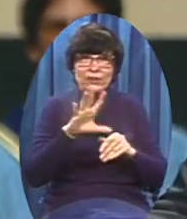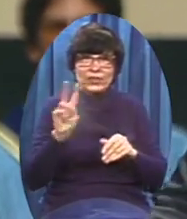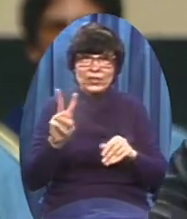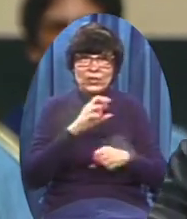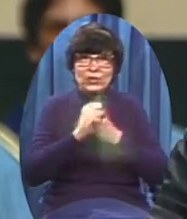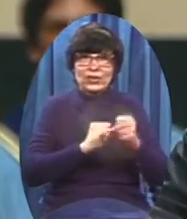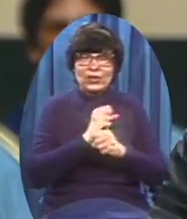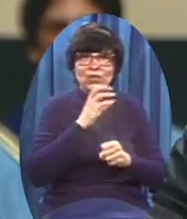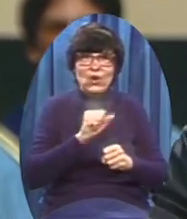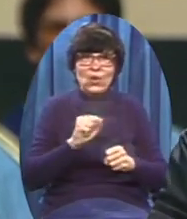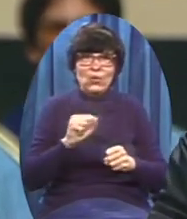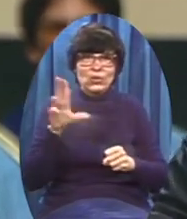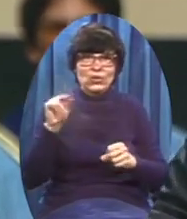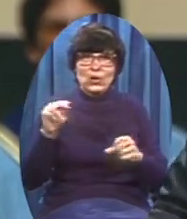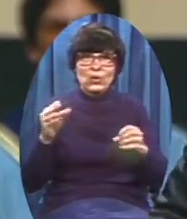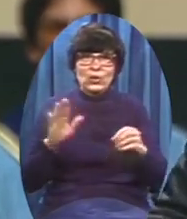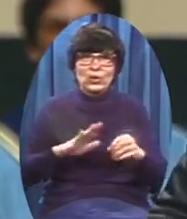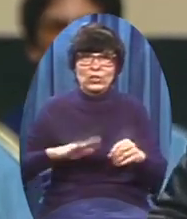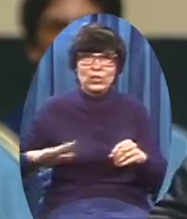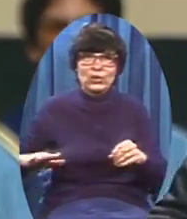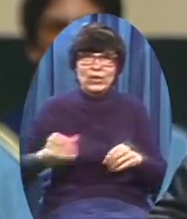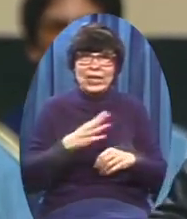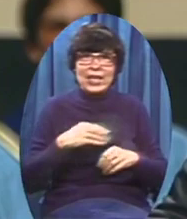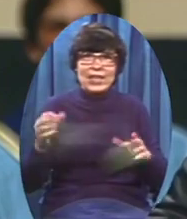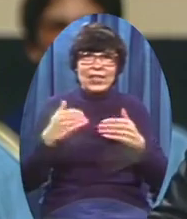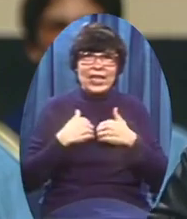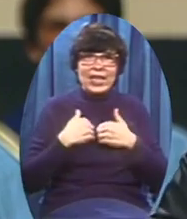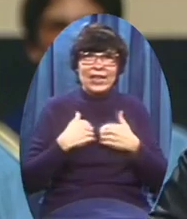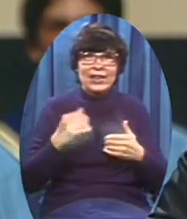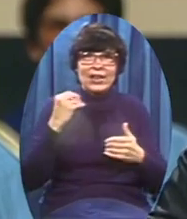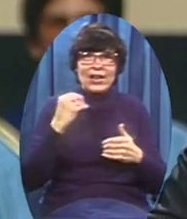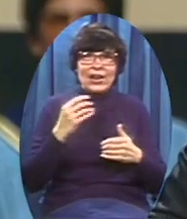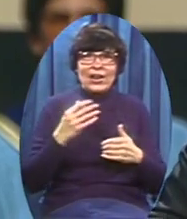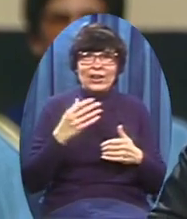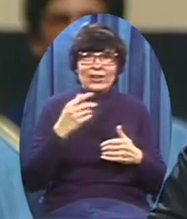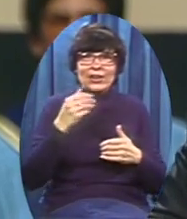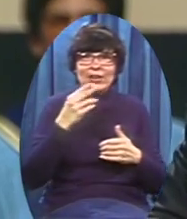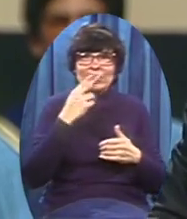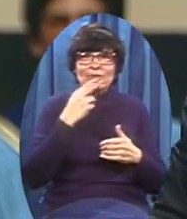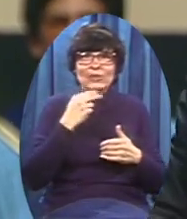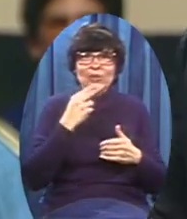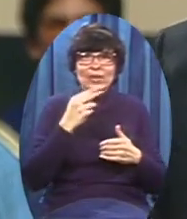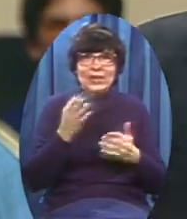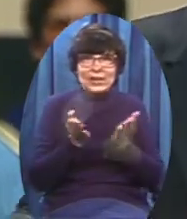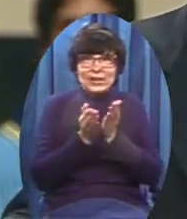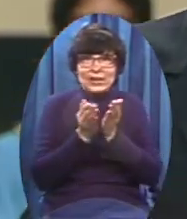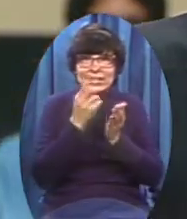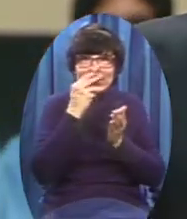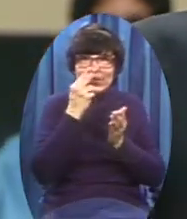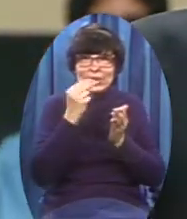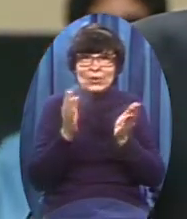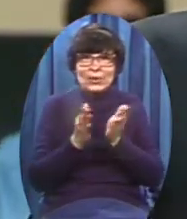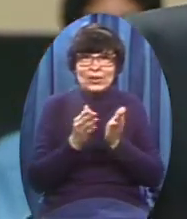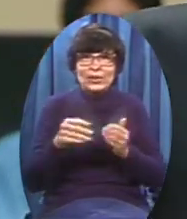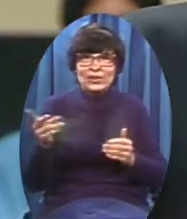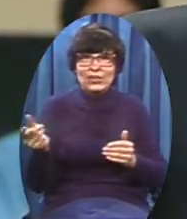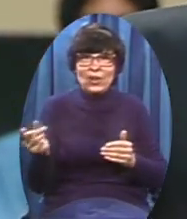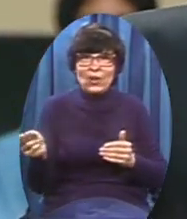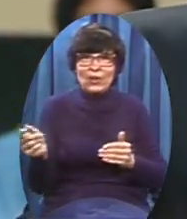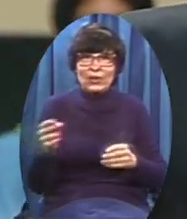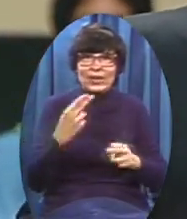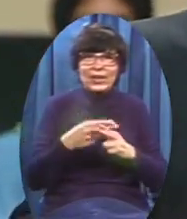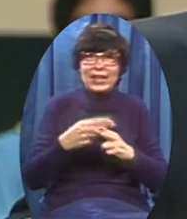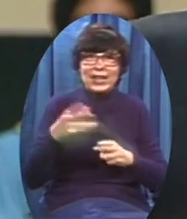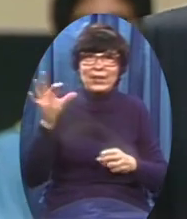children. But they did have the cutest little dog I've ever seen in my life. I never will forget his name. His name was Fifi.